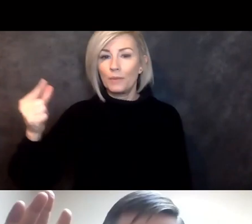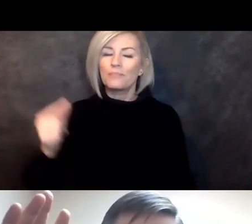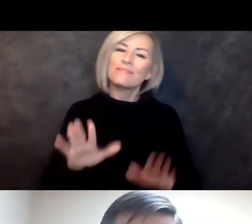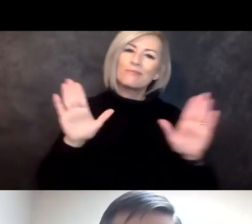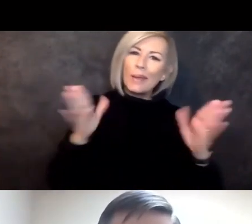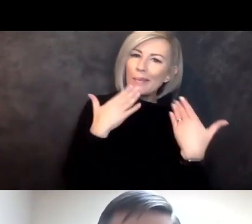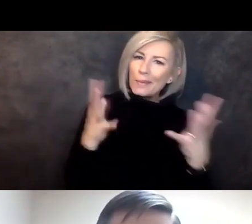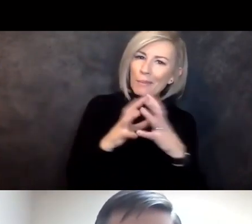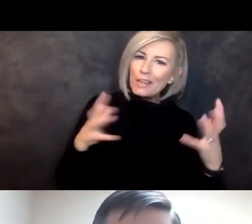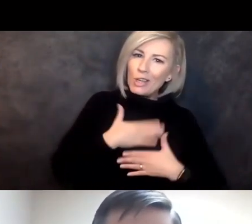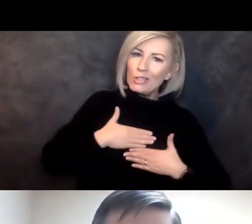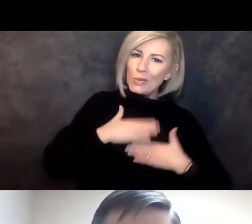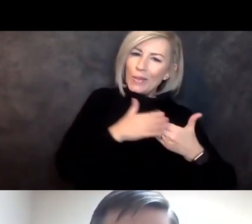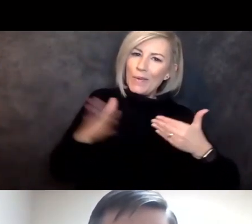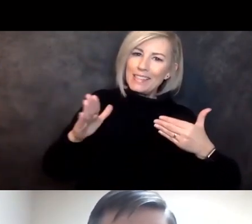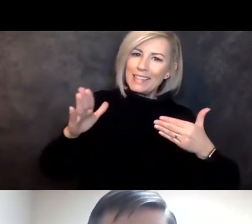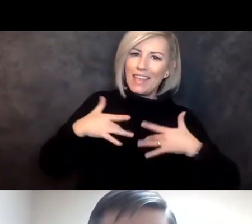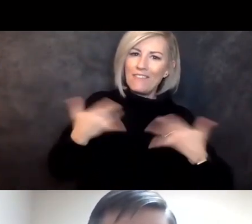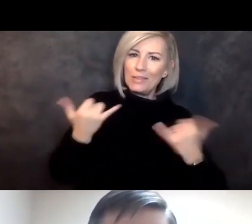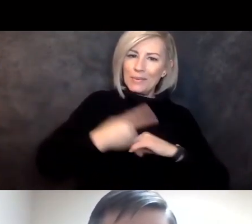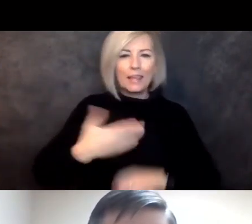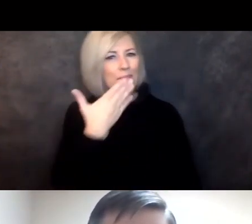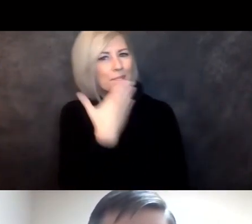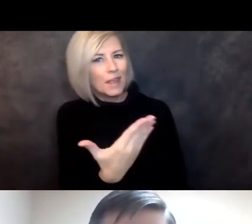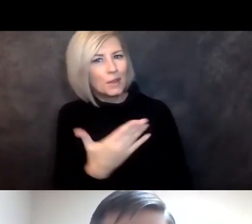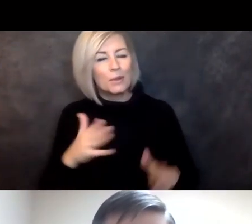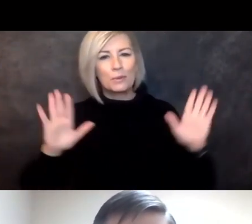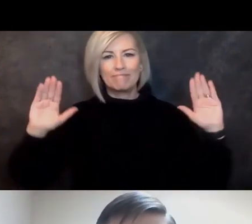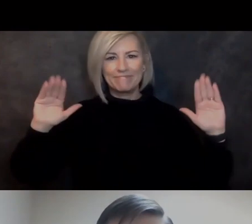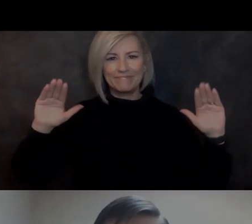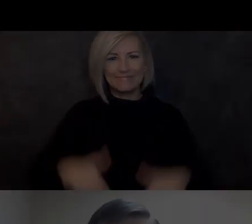enjoy the rest of the event today. Thank you. Bye.